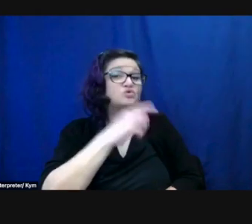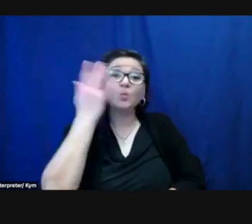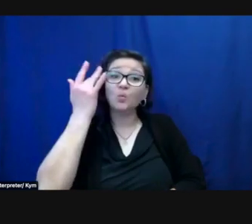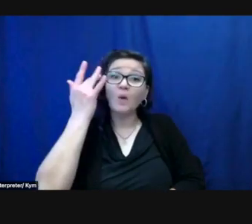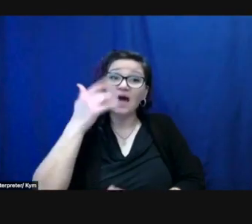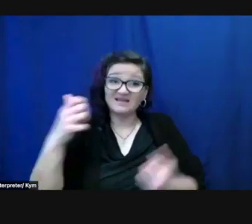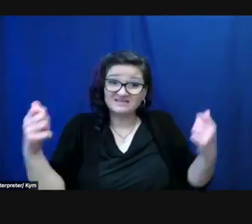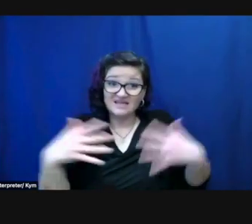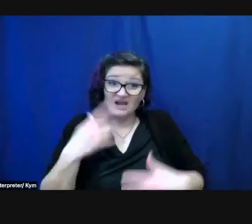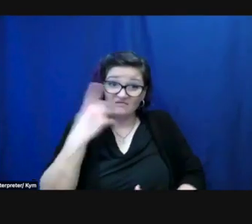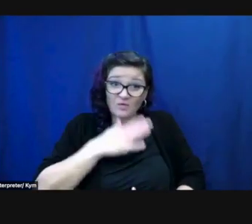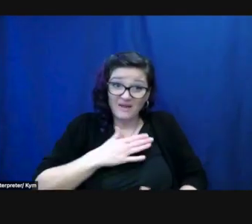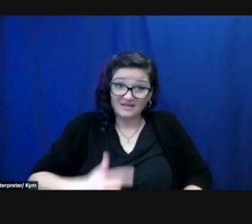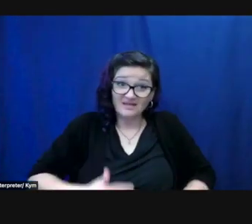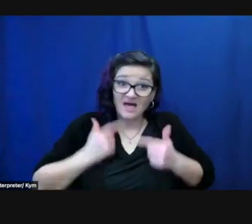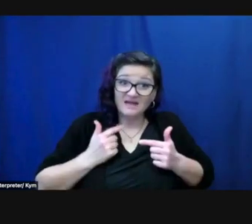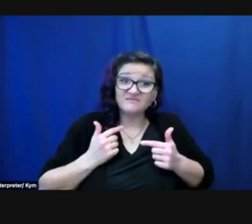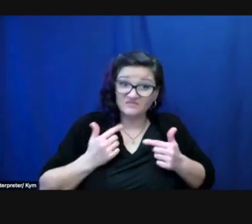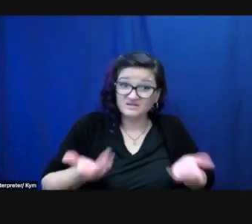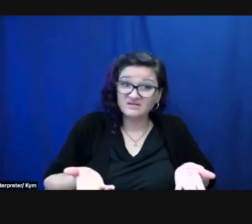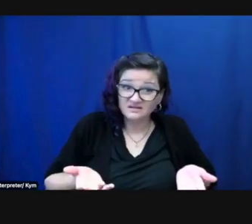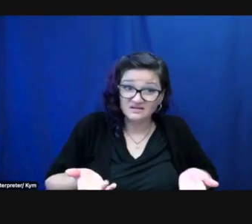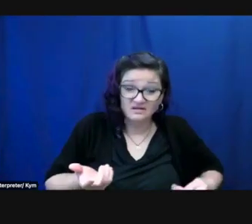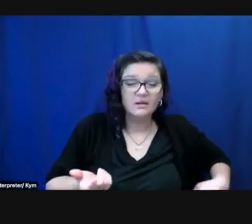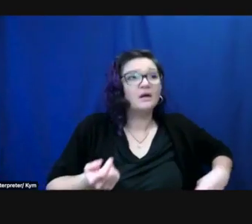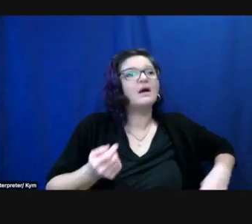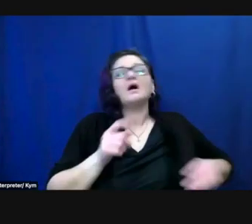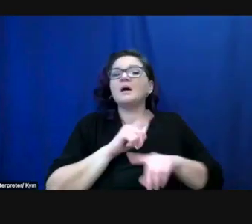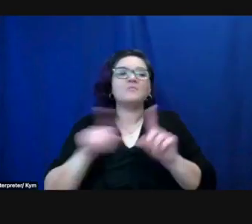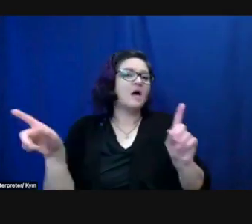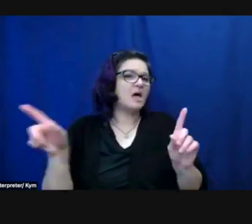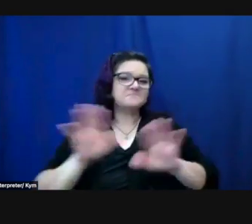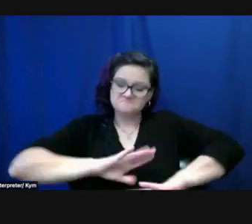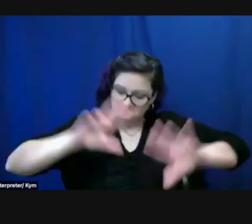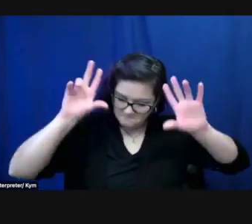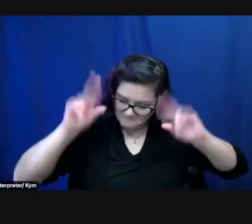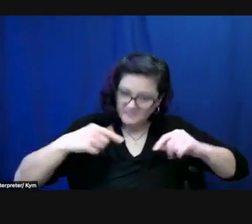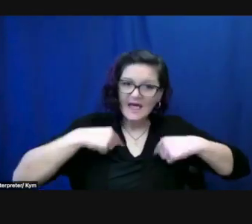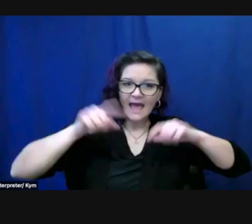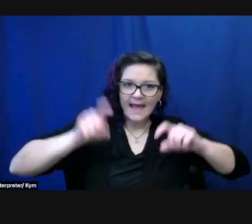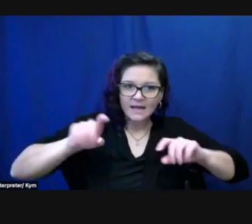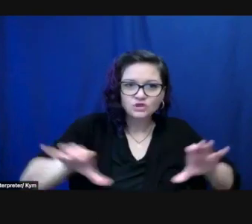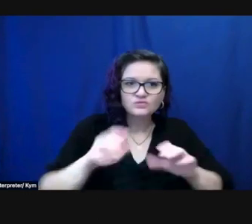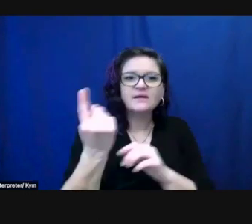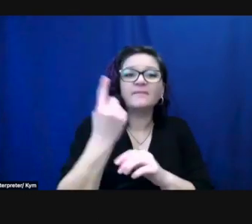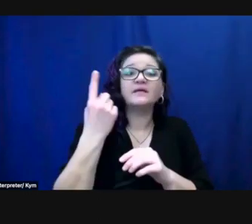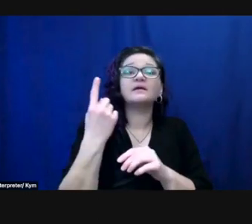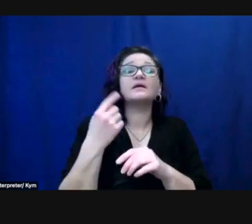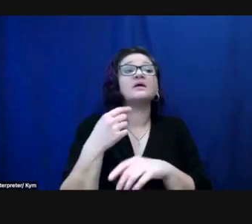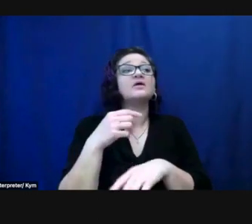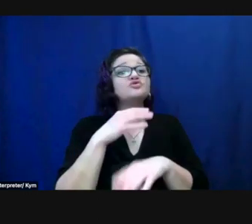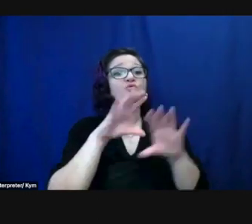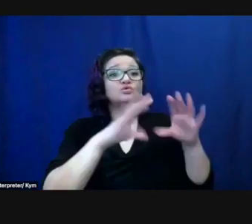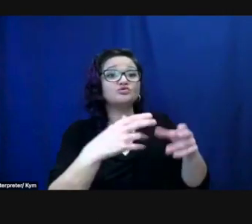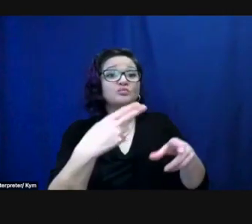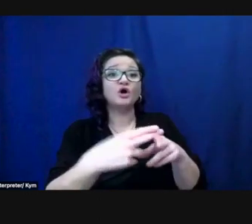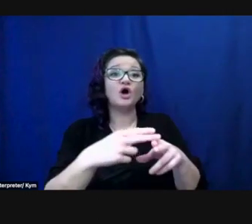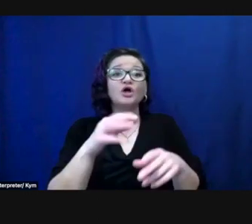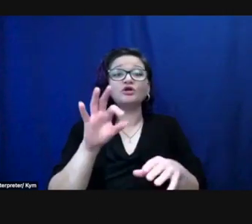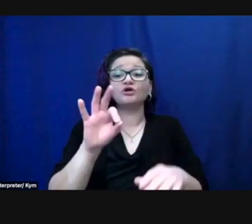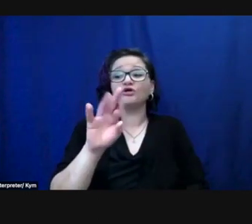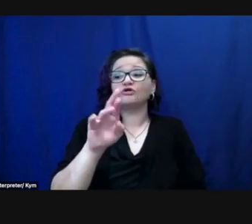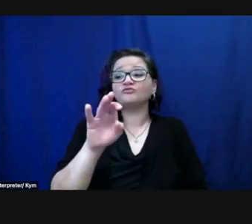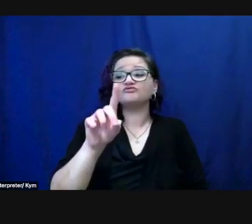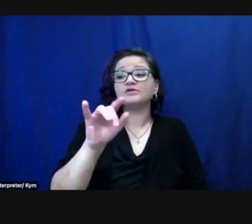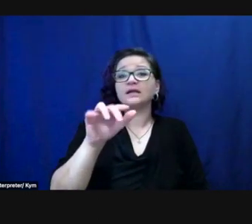my life. But I had to do something. And there was a group called Freedom Riders.